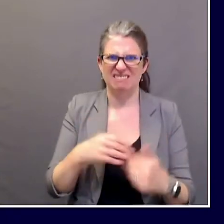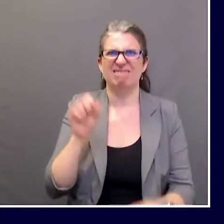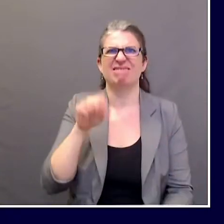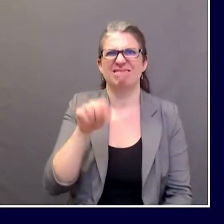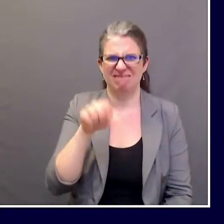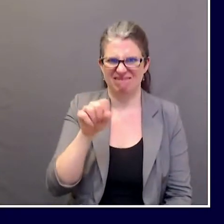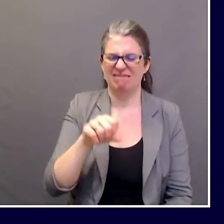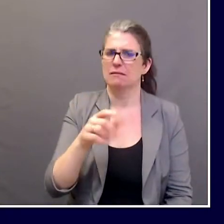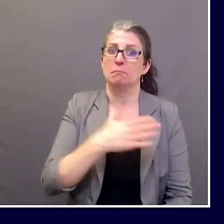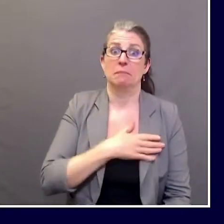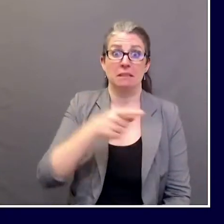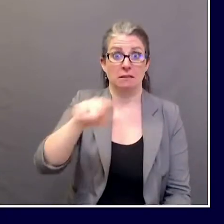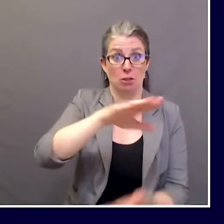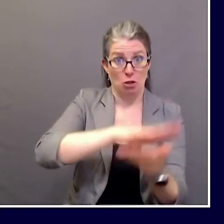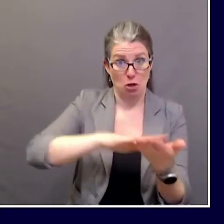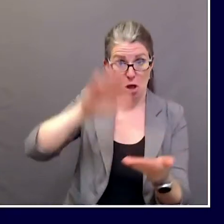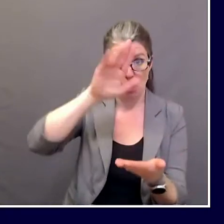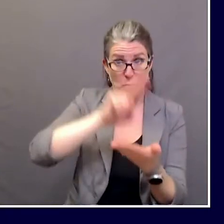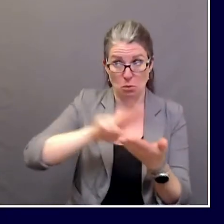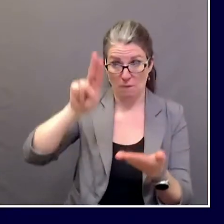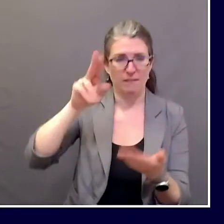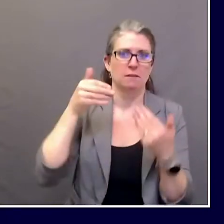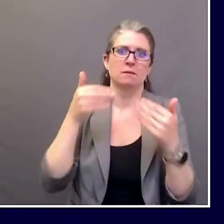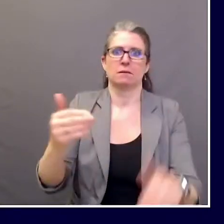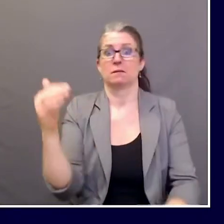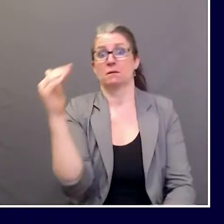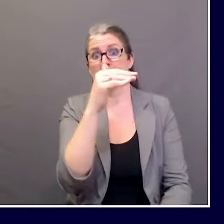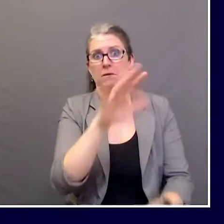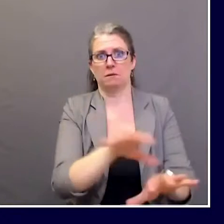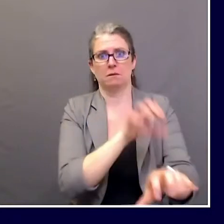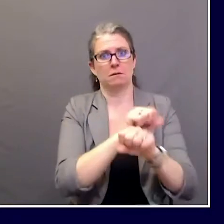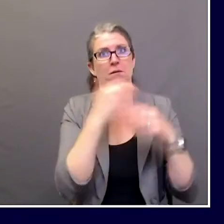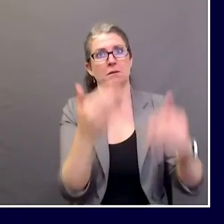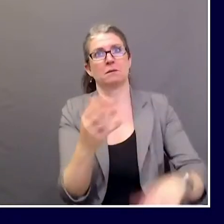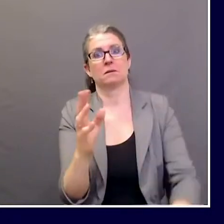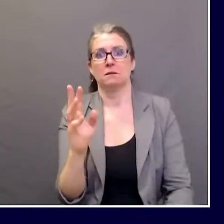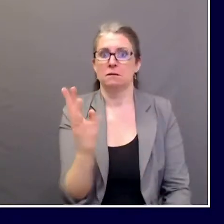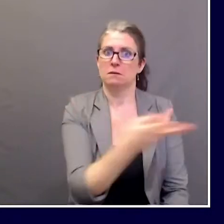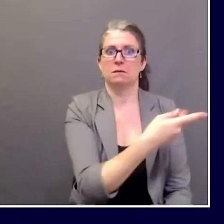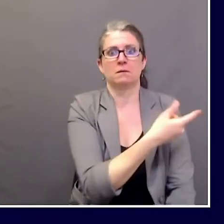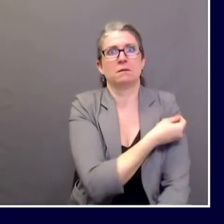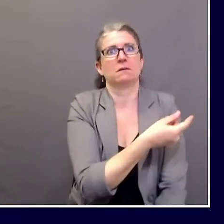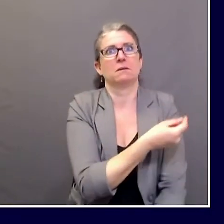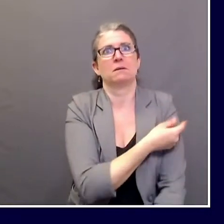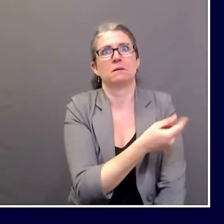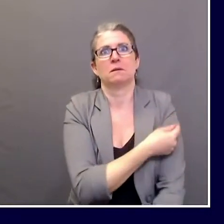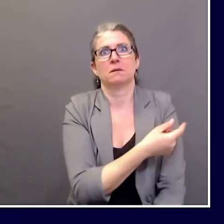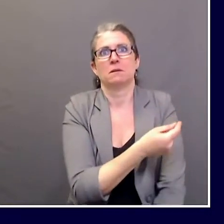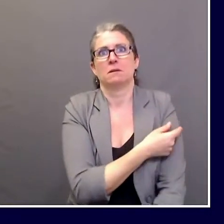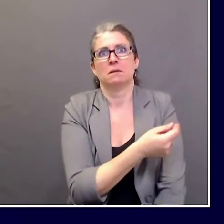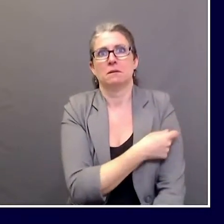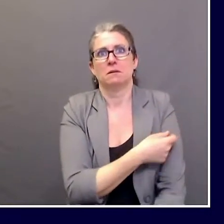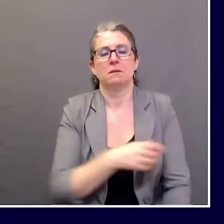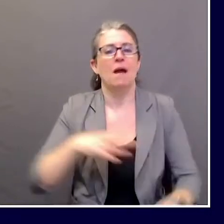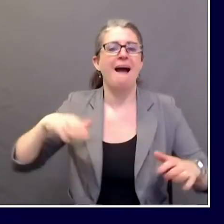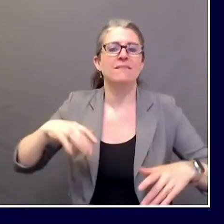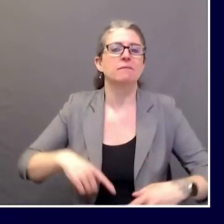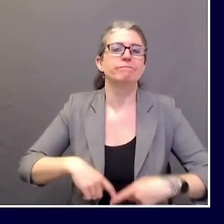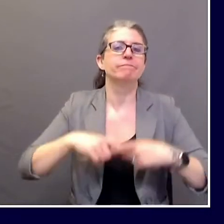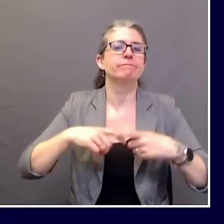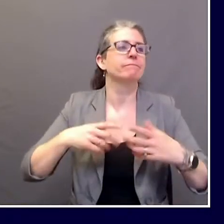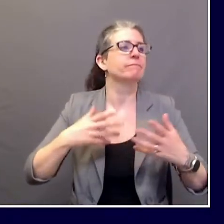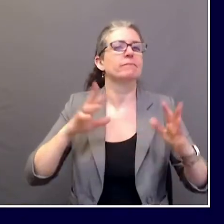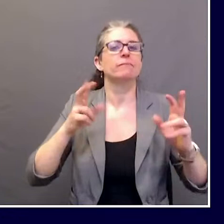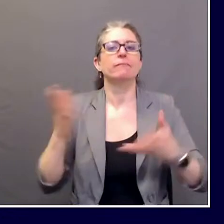their town. We're not doing special clinics or anything of that sort. We're encouraging them to find a spot that's in their town and sign up as would